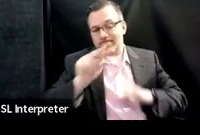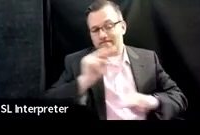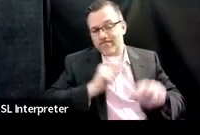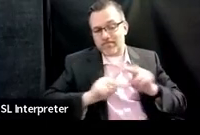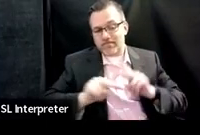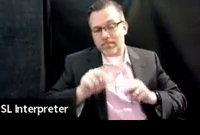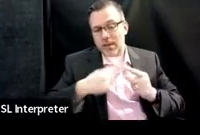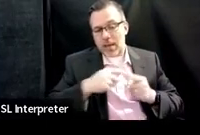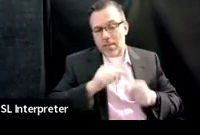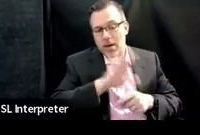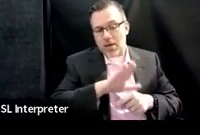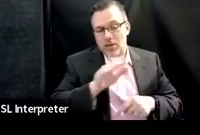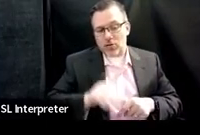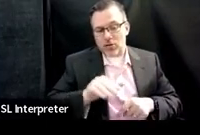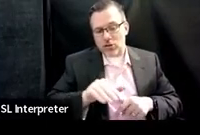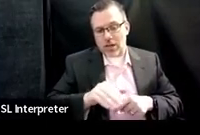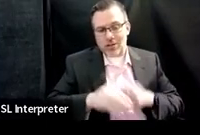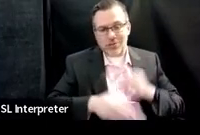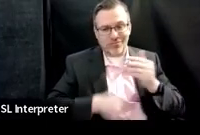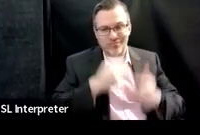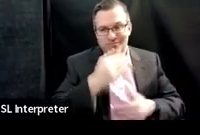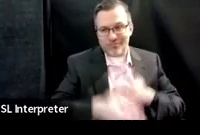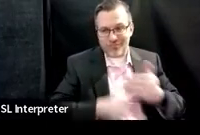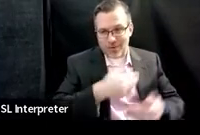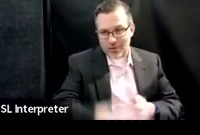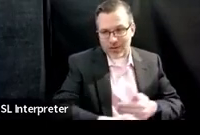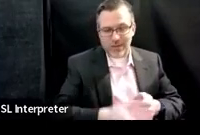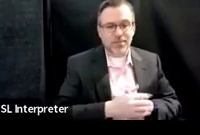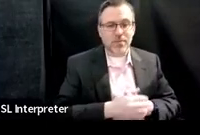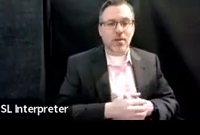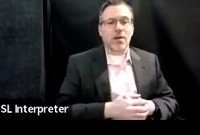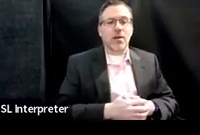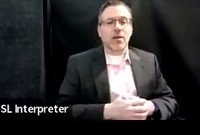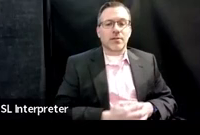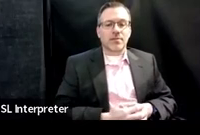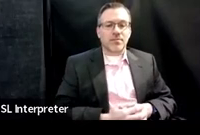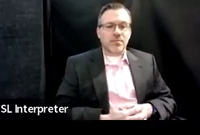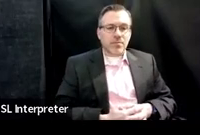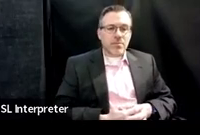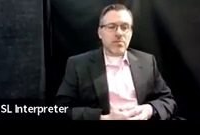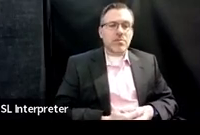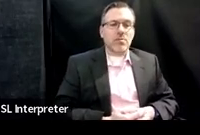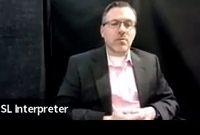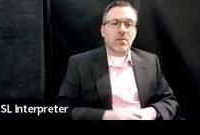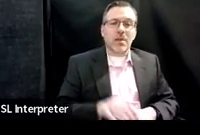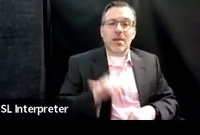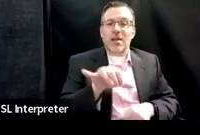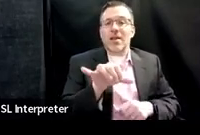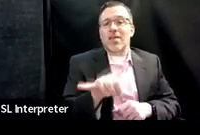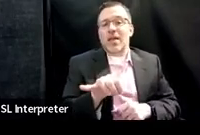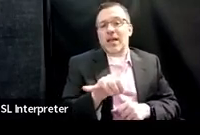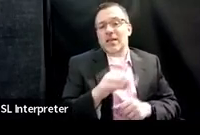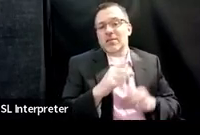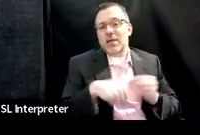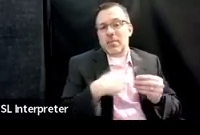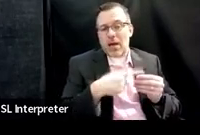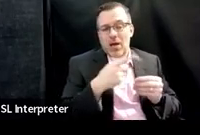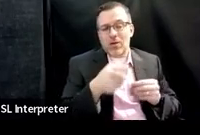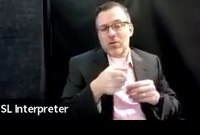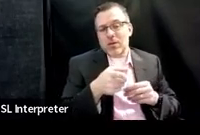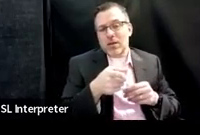all of those words underneath that points by the parents. This is about the parents are